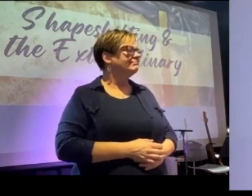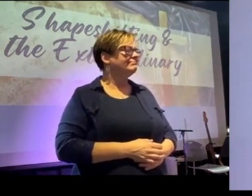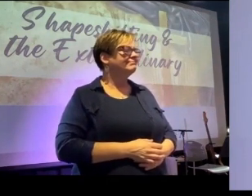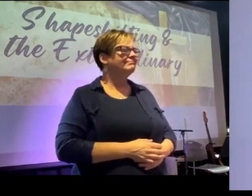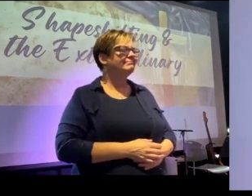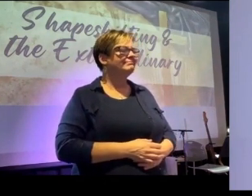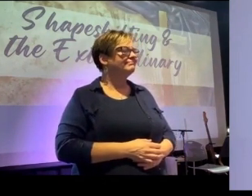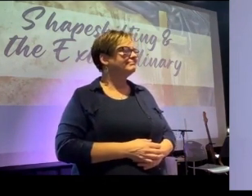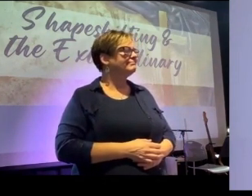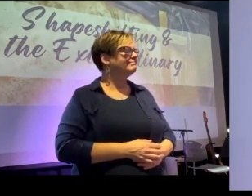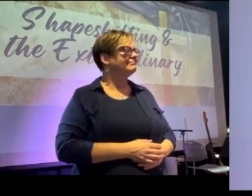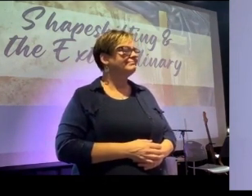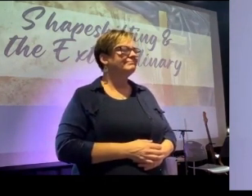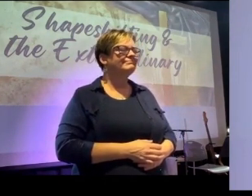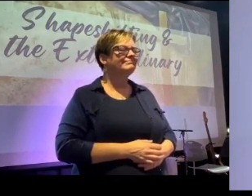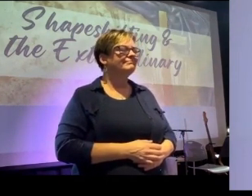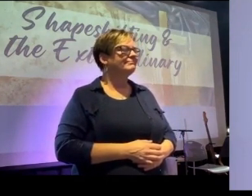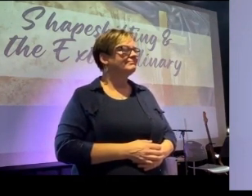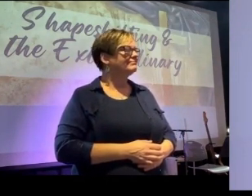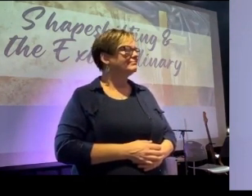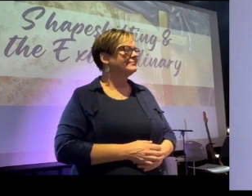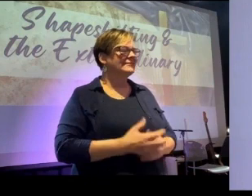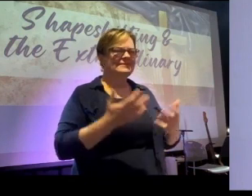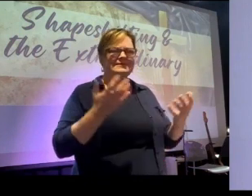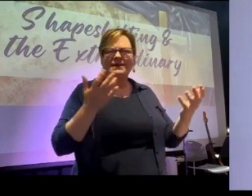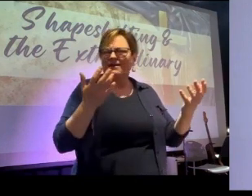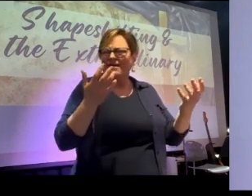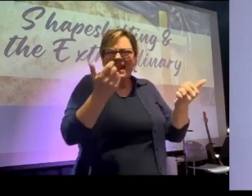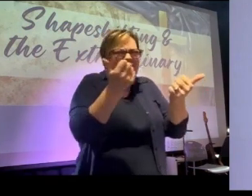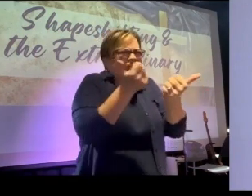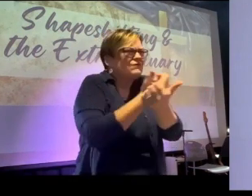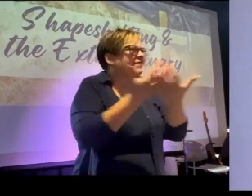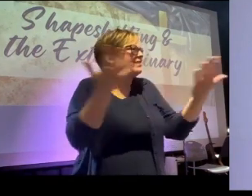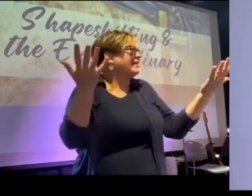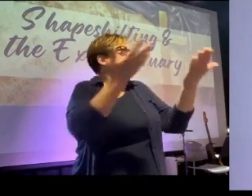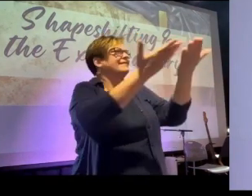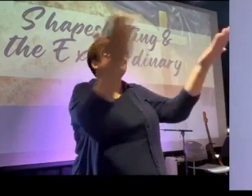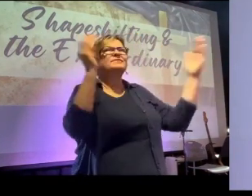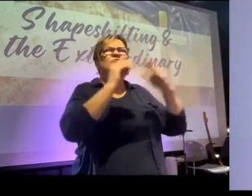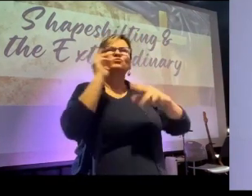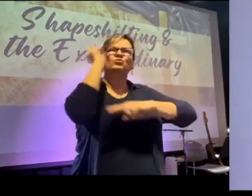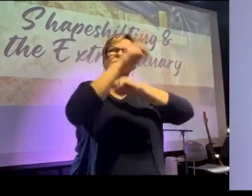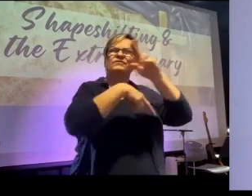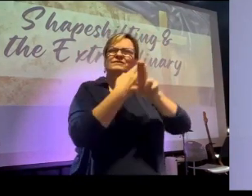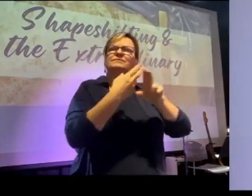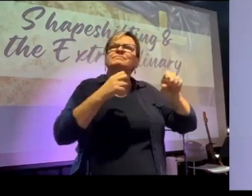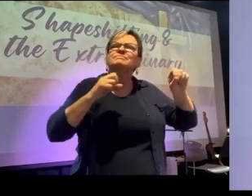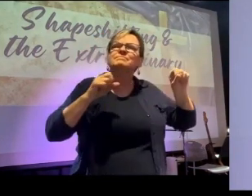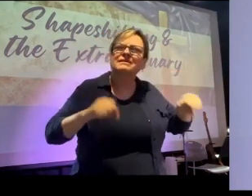every iteration of creation is available to you.